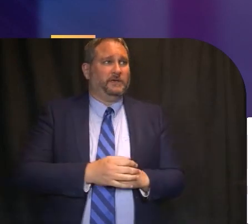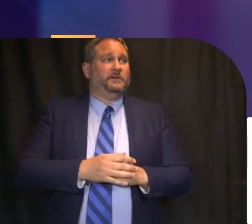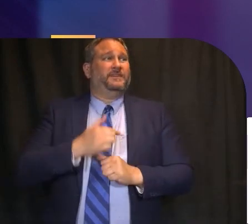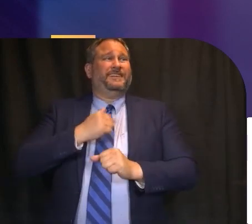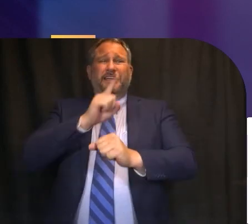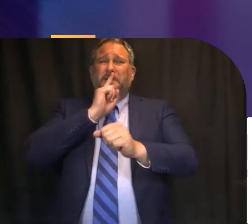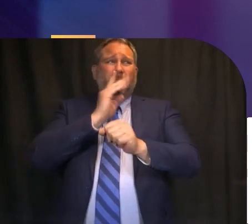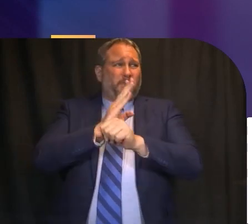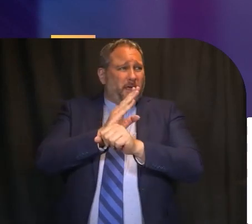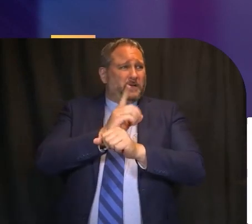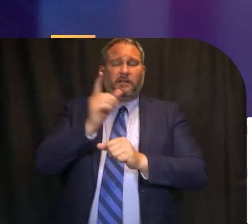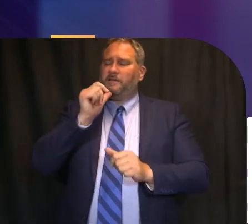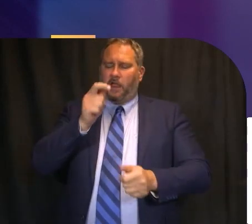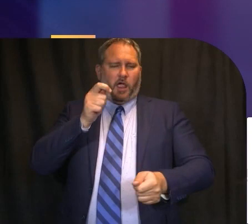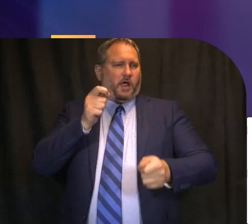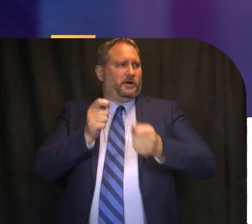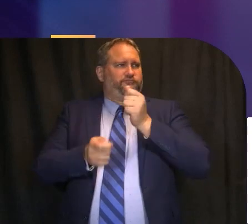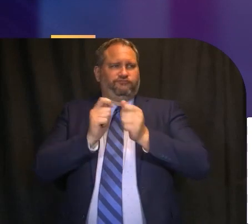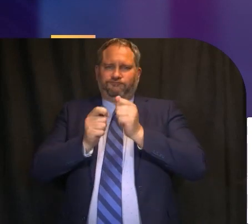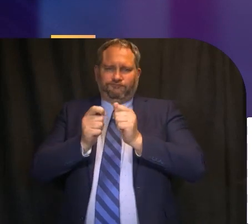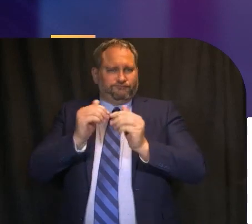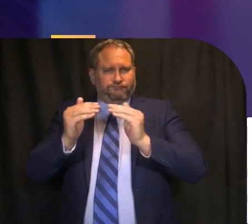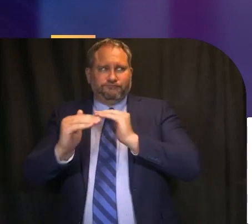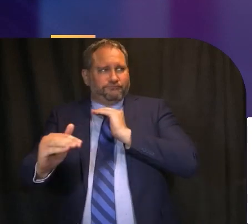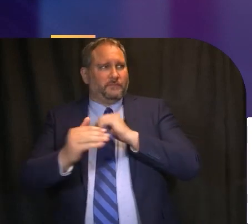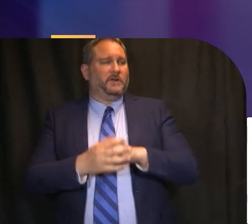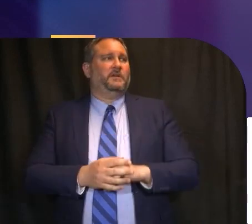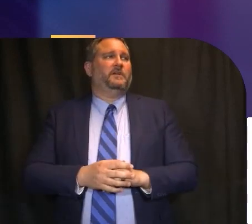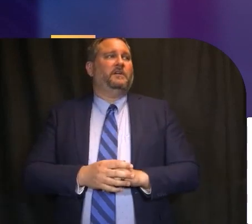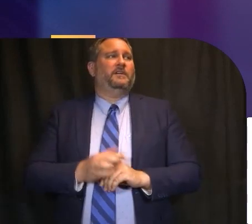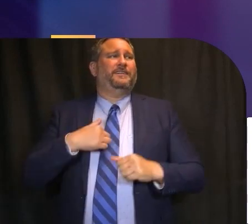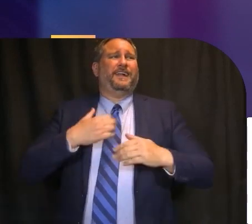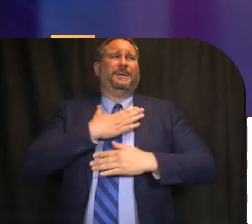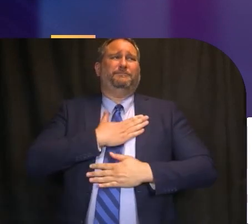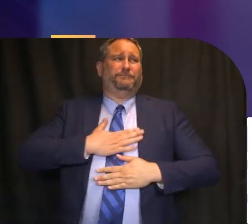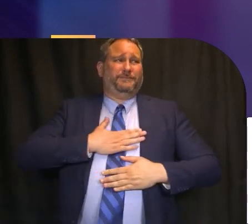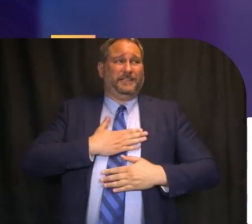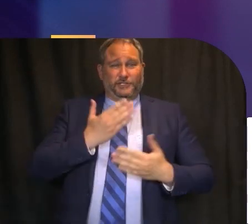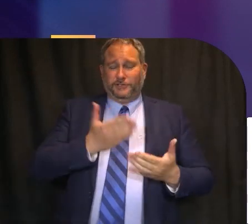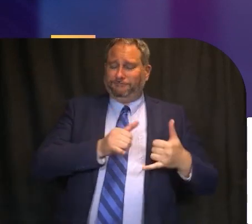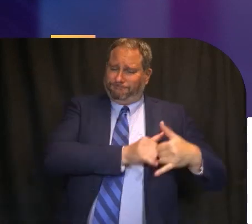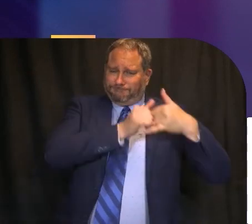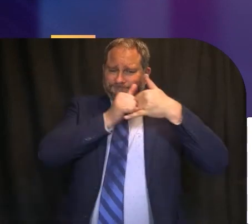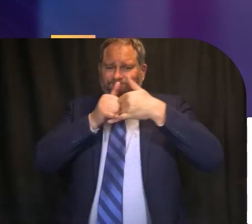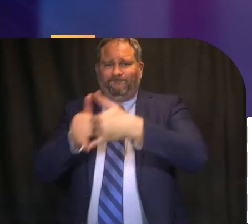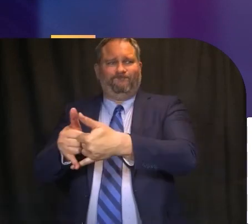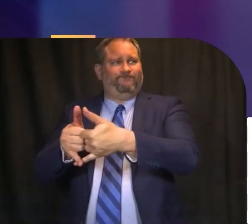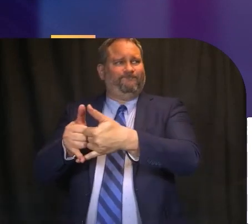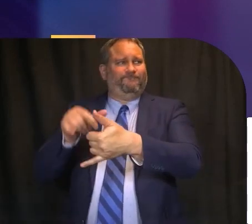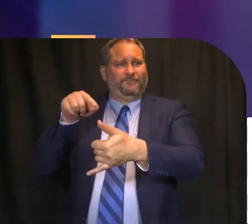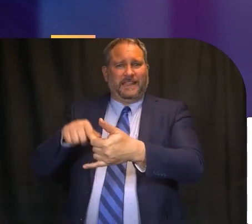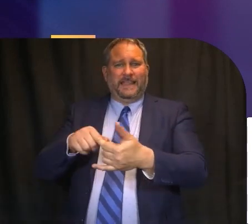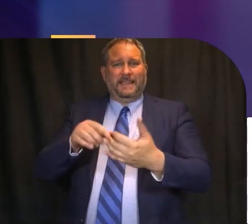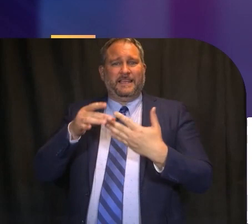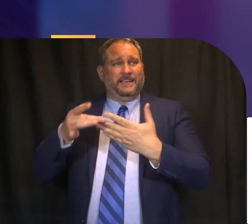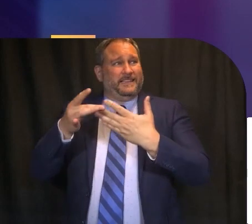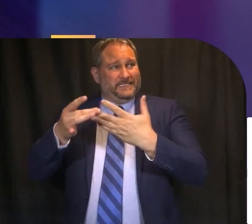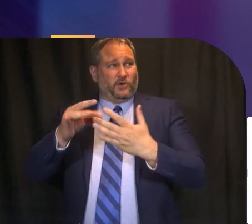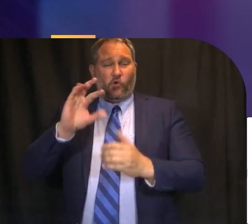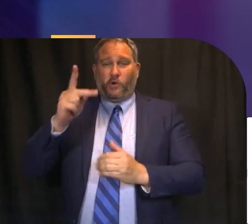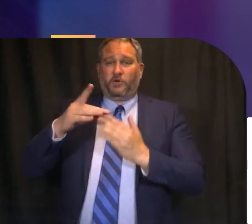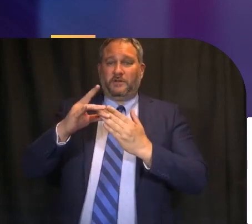pleased to present the Corporate Leadership Award to President and CEO, Mr. David Holmberg.